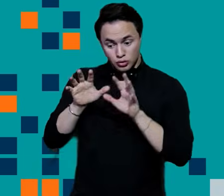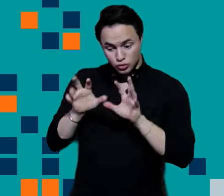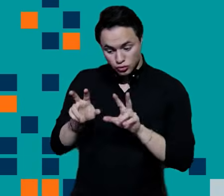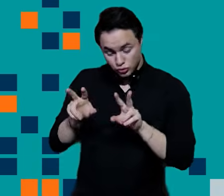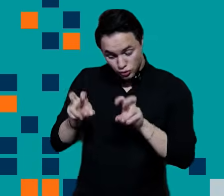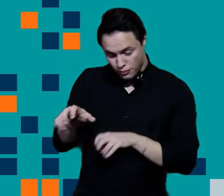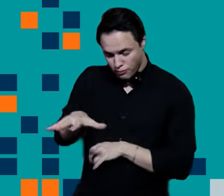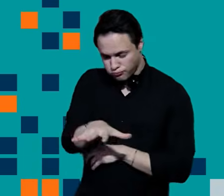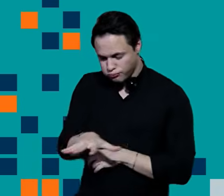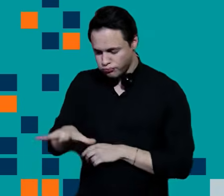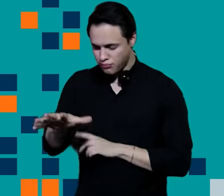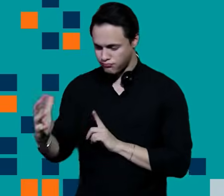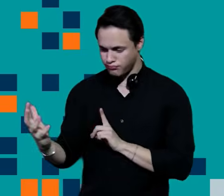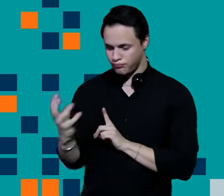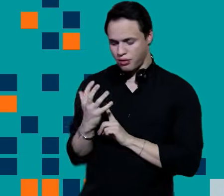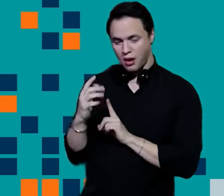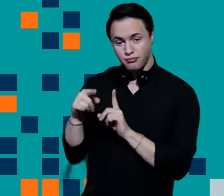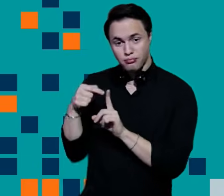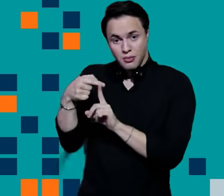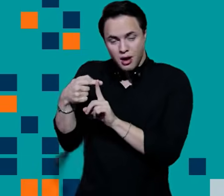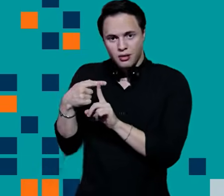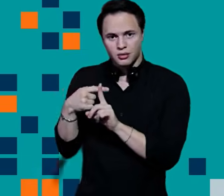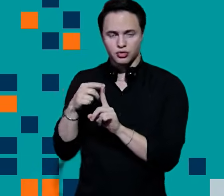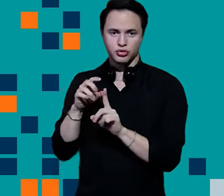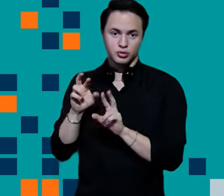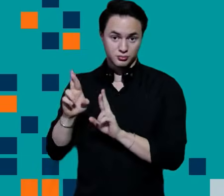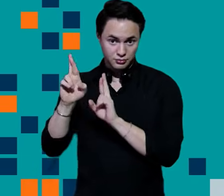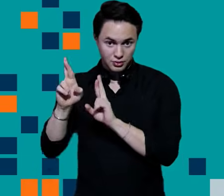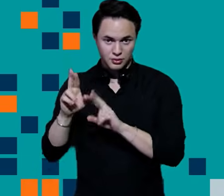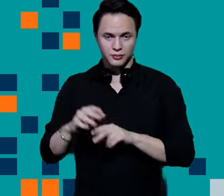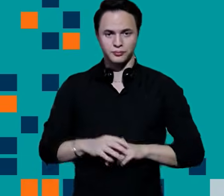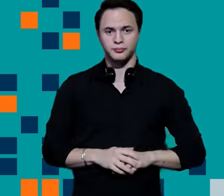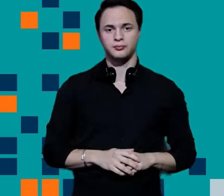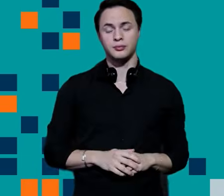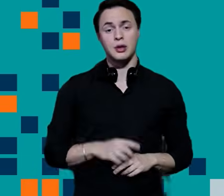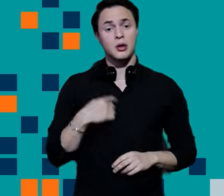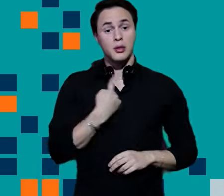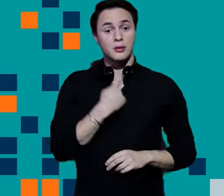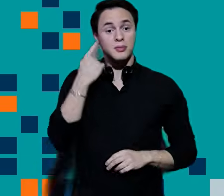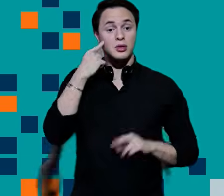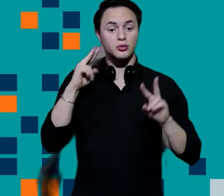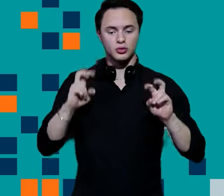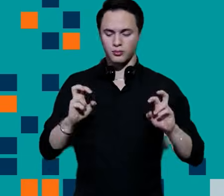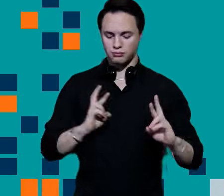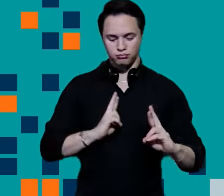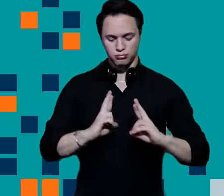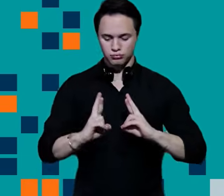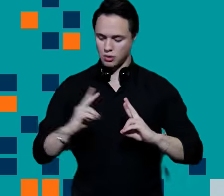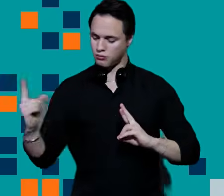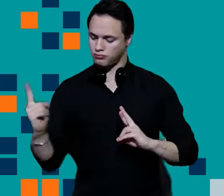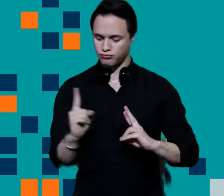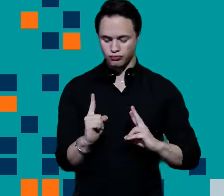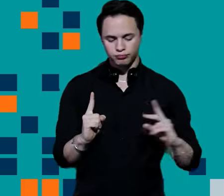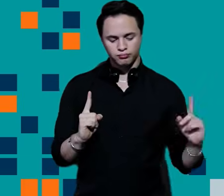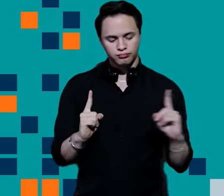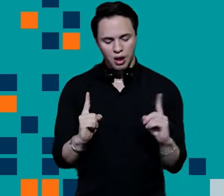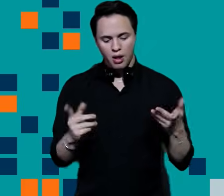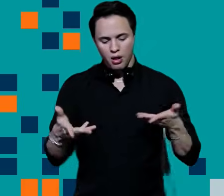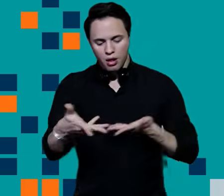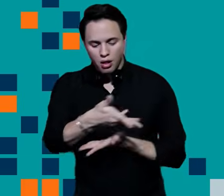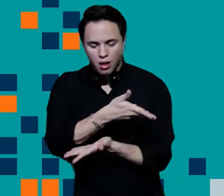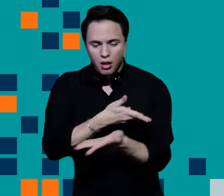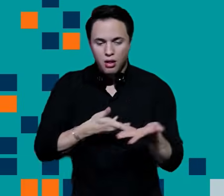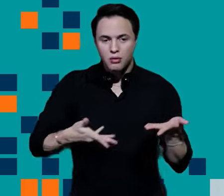stillness and intimacy and solidness. We know a lot of our relationships that are like that are very solid